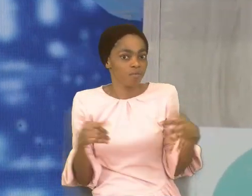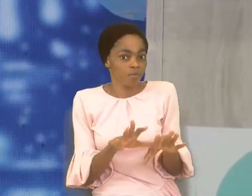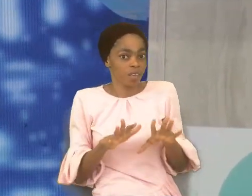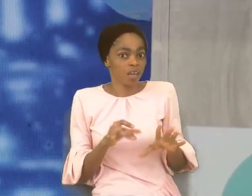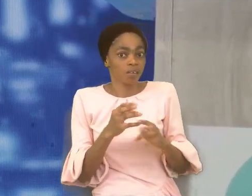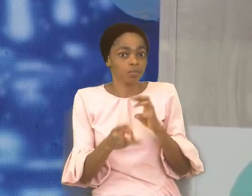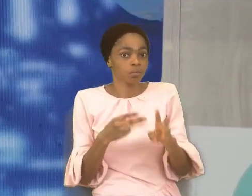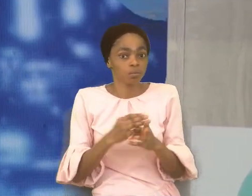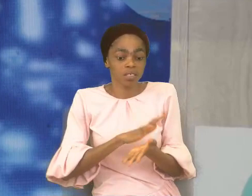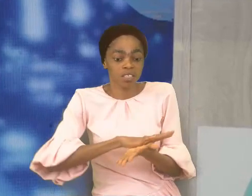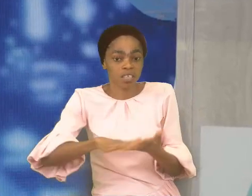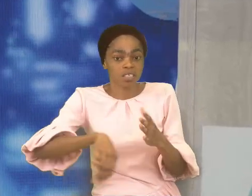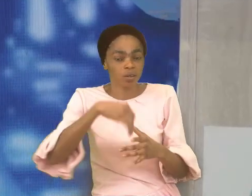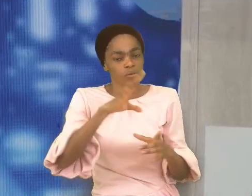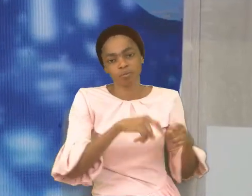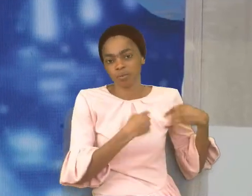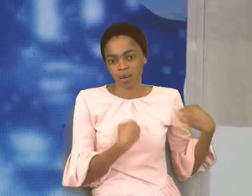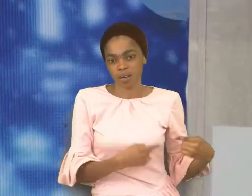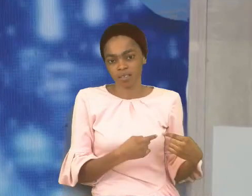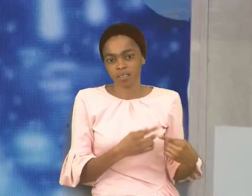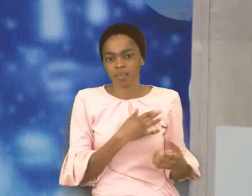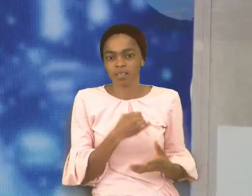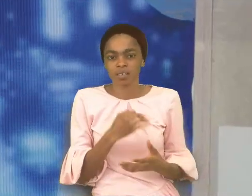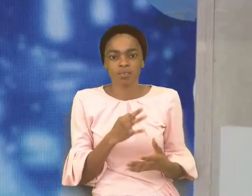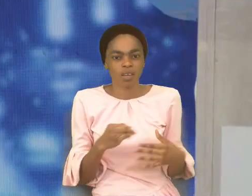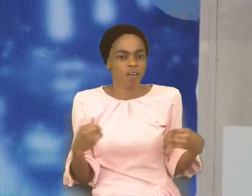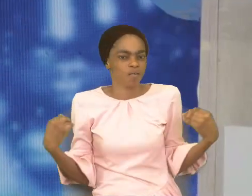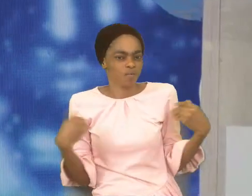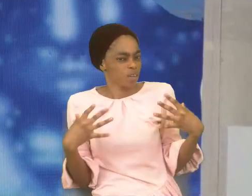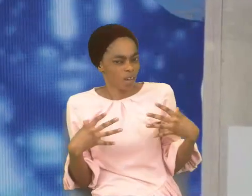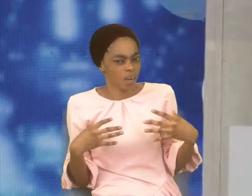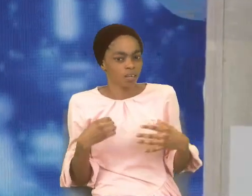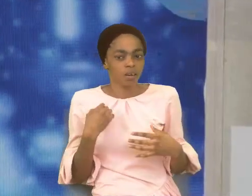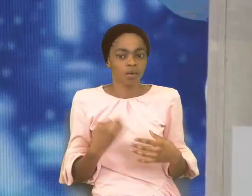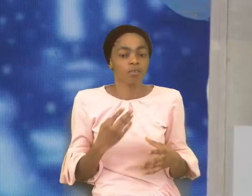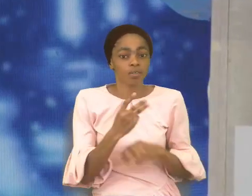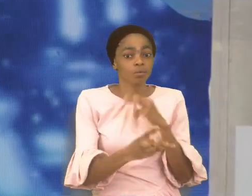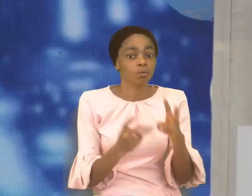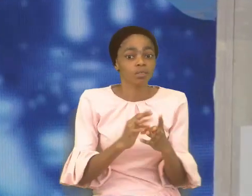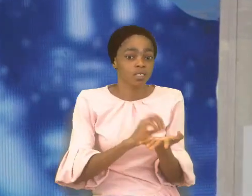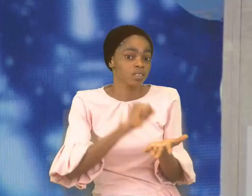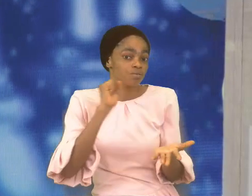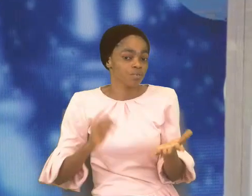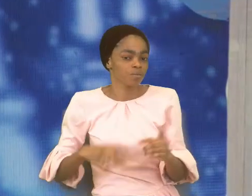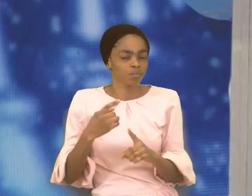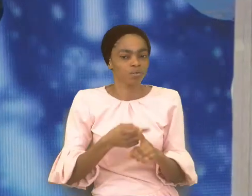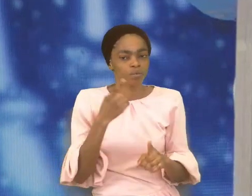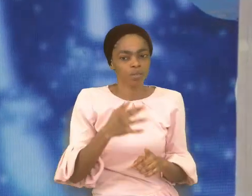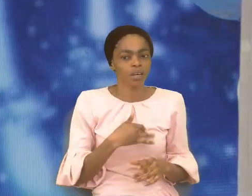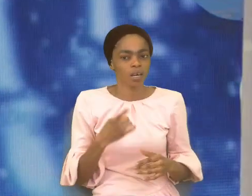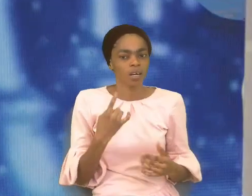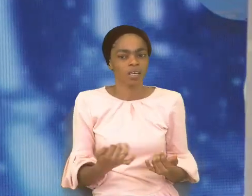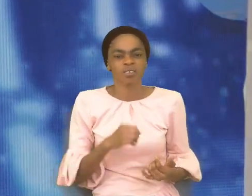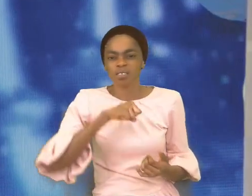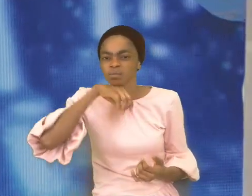the world, all that is taken away from you. The depravity of sin and of the sinful nature